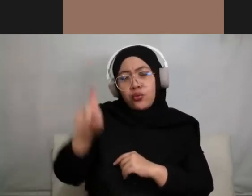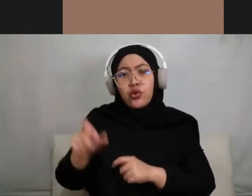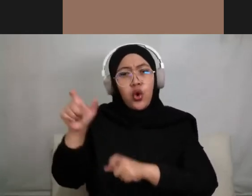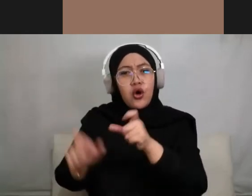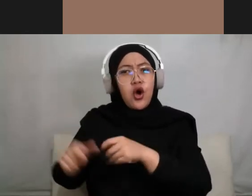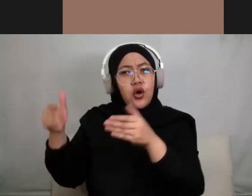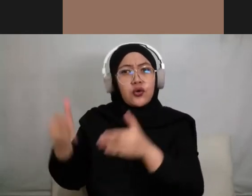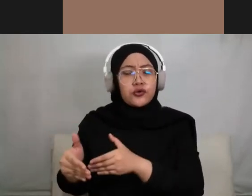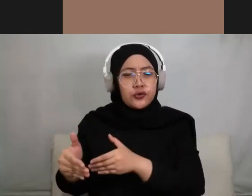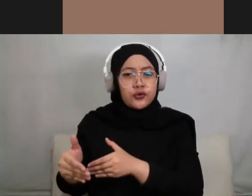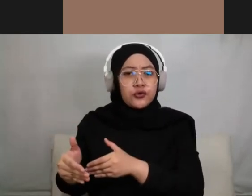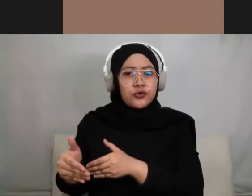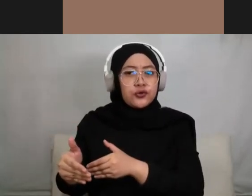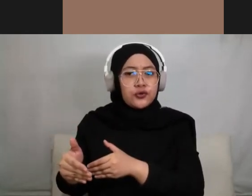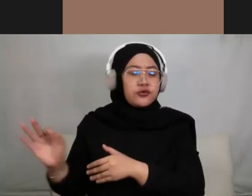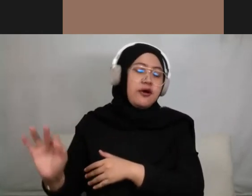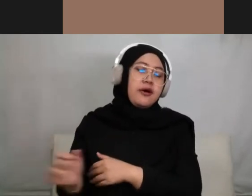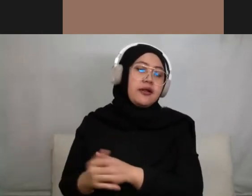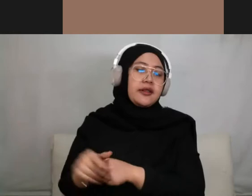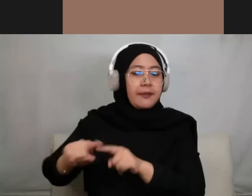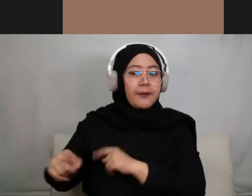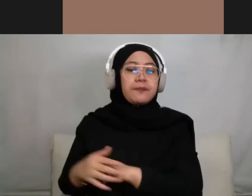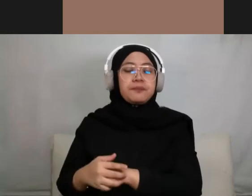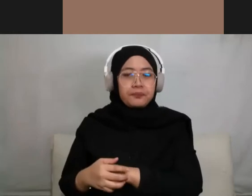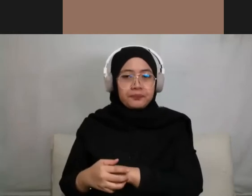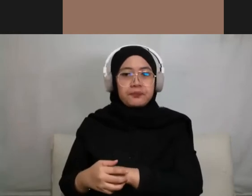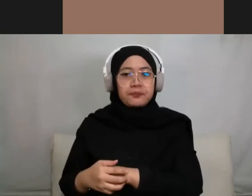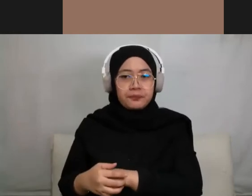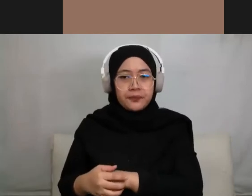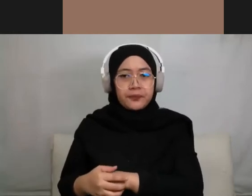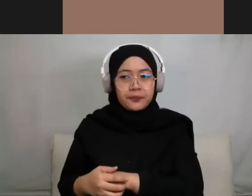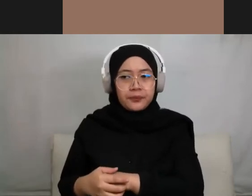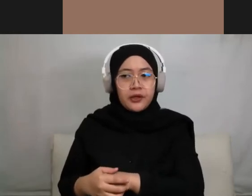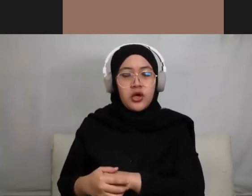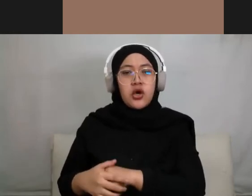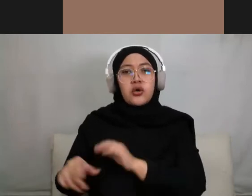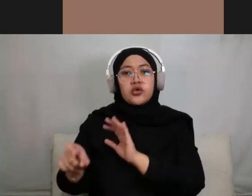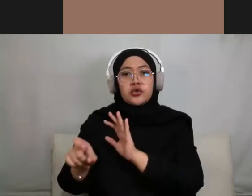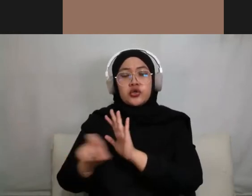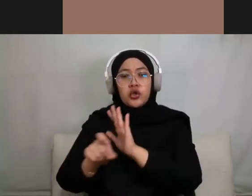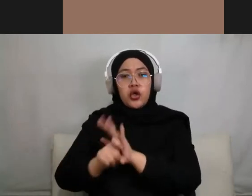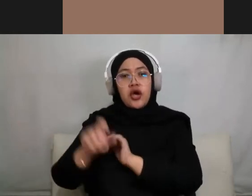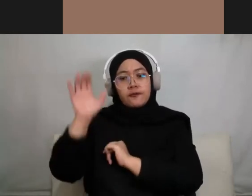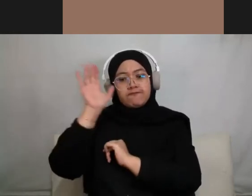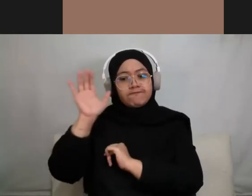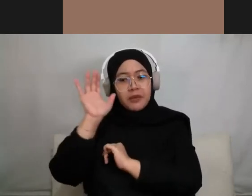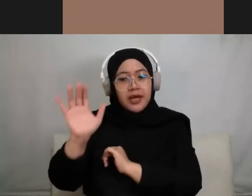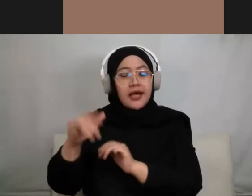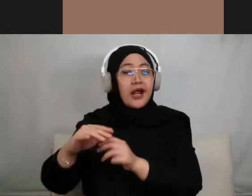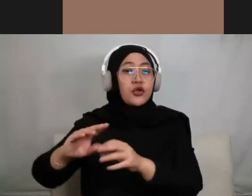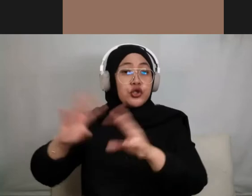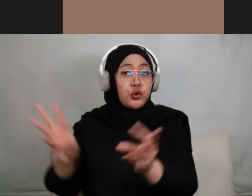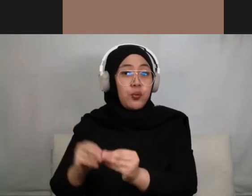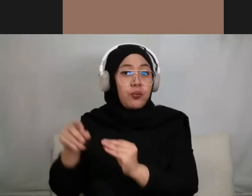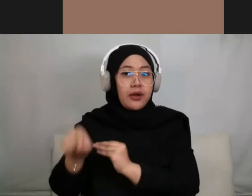But you have to think about this. These numbers are basically with the particular number, not for a one or two bus.